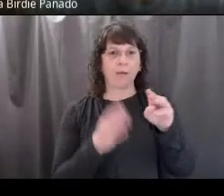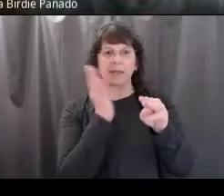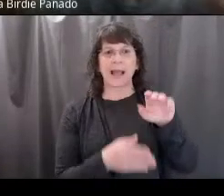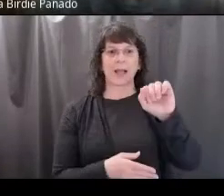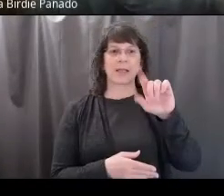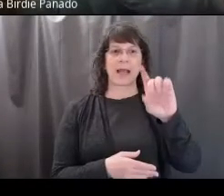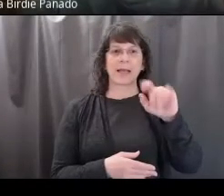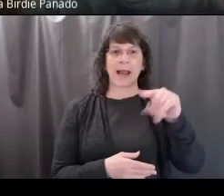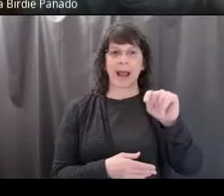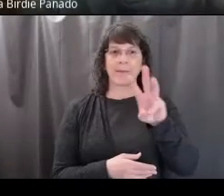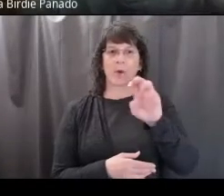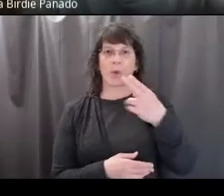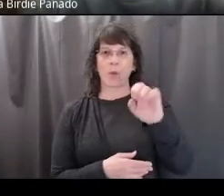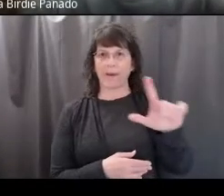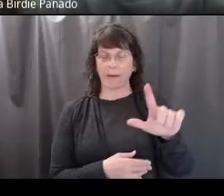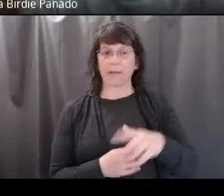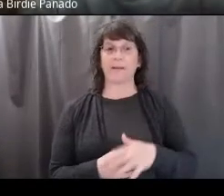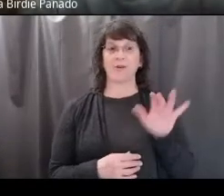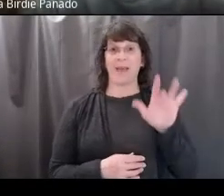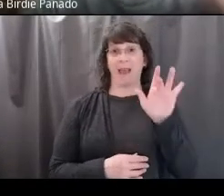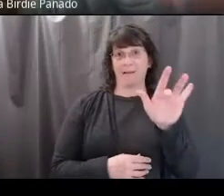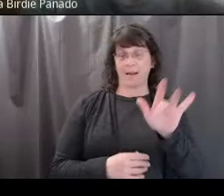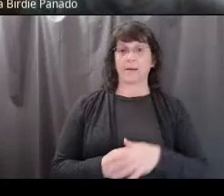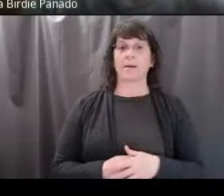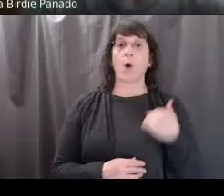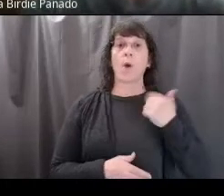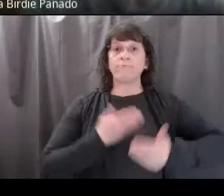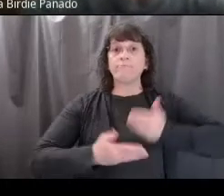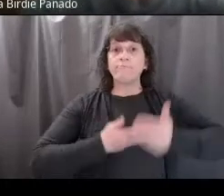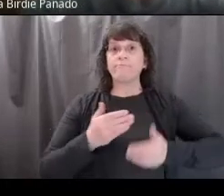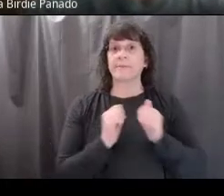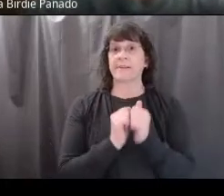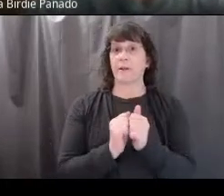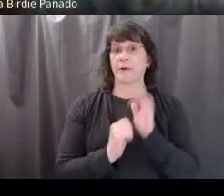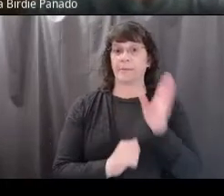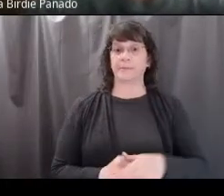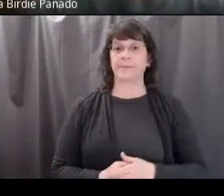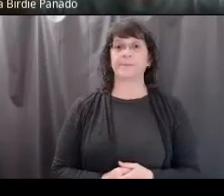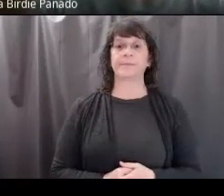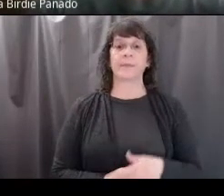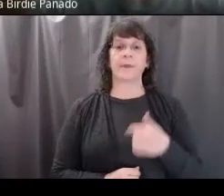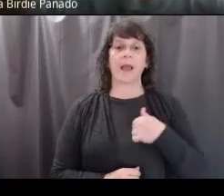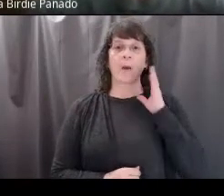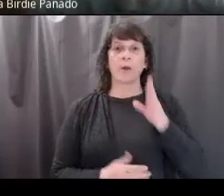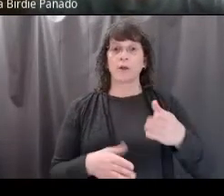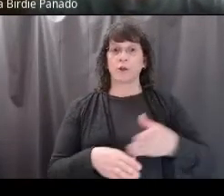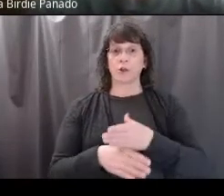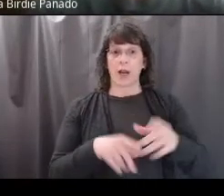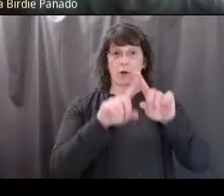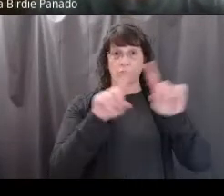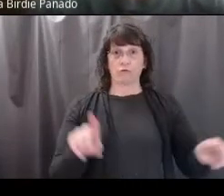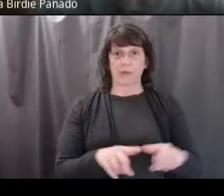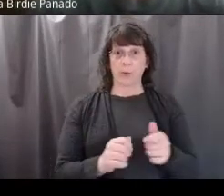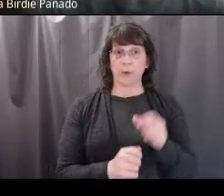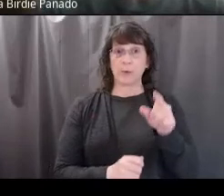.com/adaptwheel. And we are going to go through this together. I will share my screen with